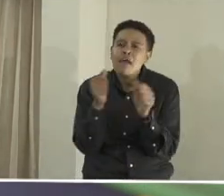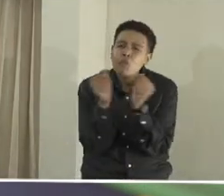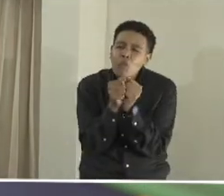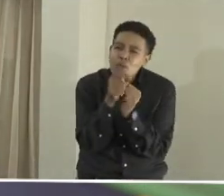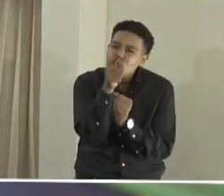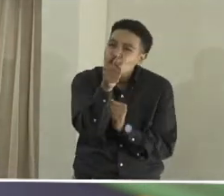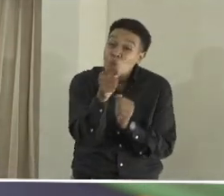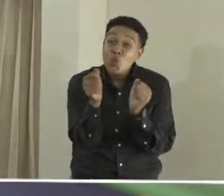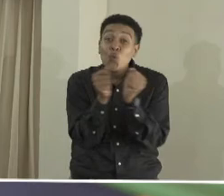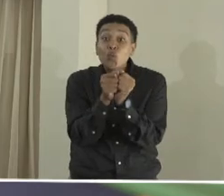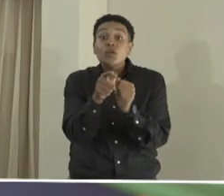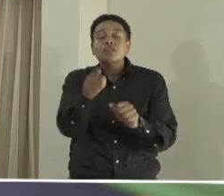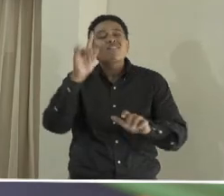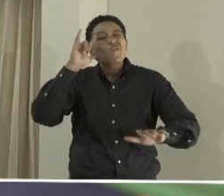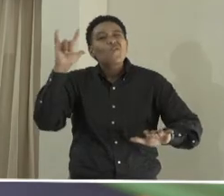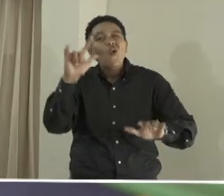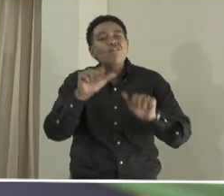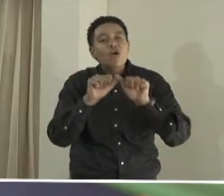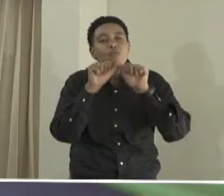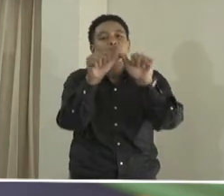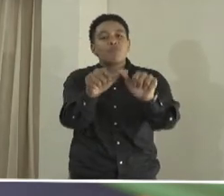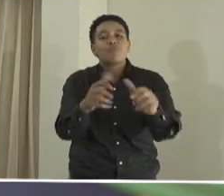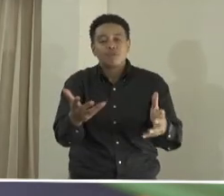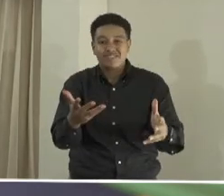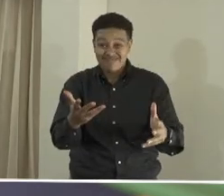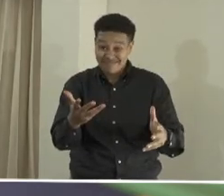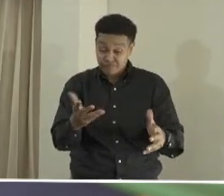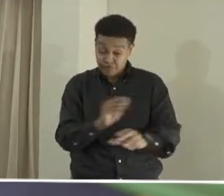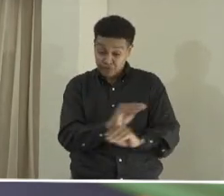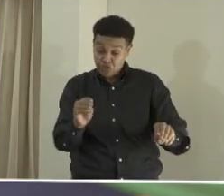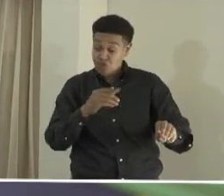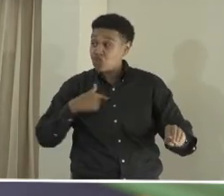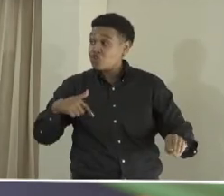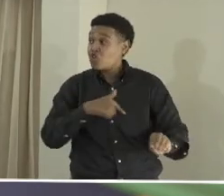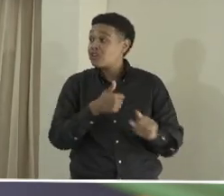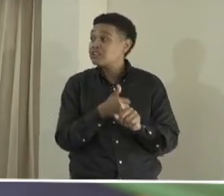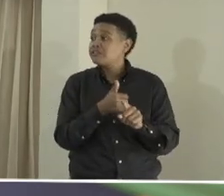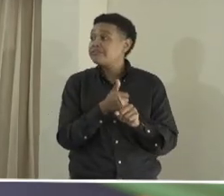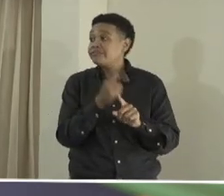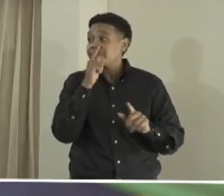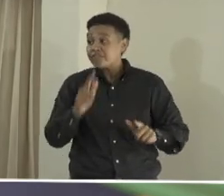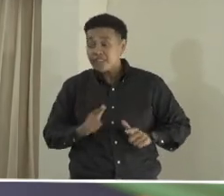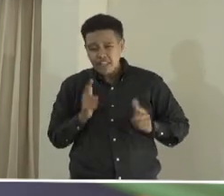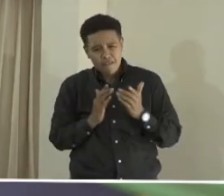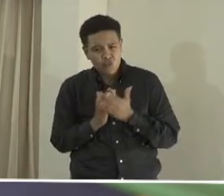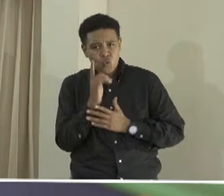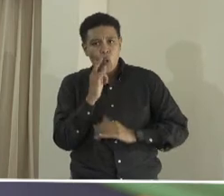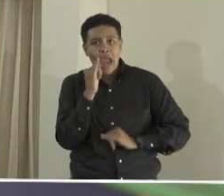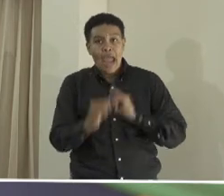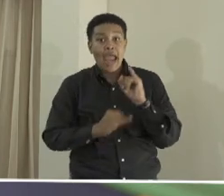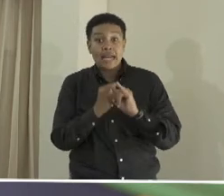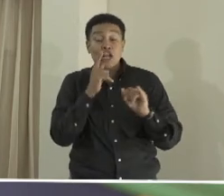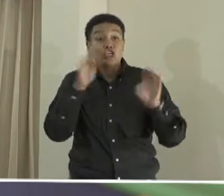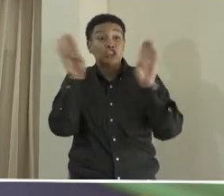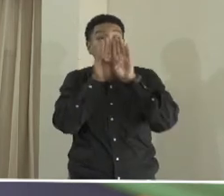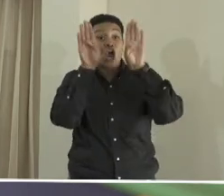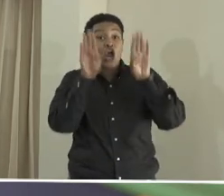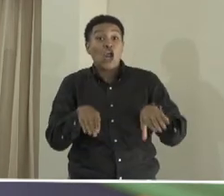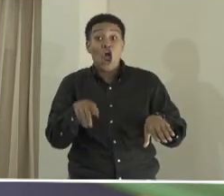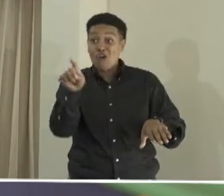thee whithersoever thou goest. None of us have ever lived through an international shutdown